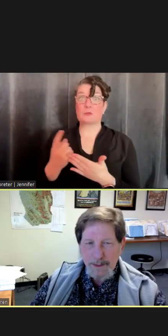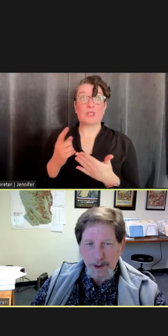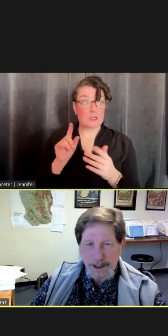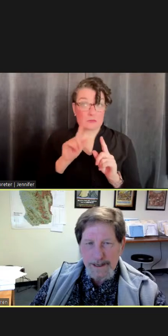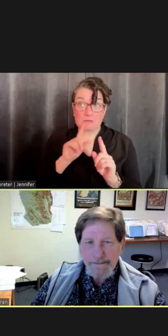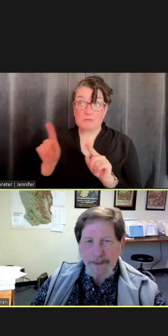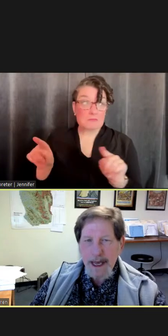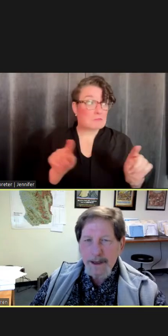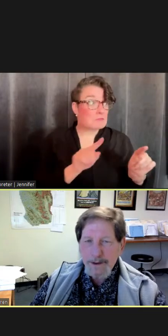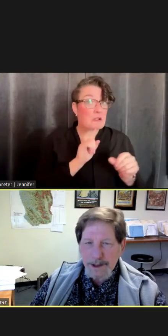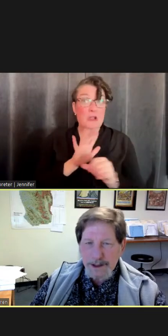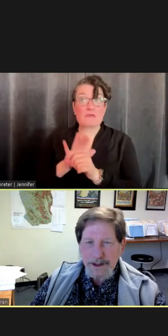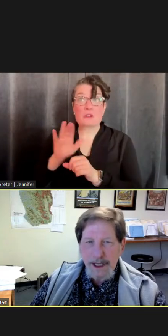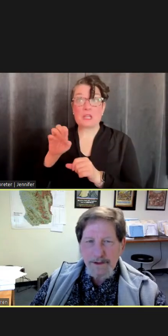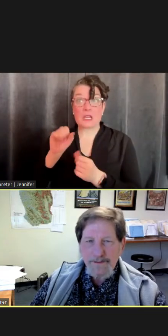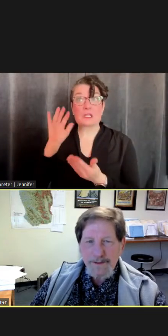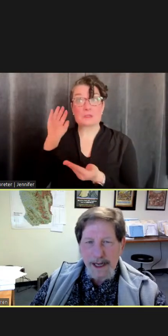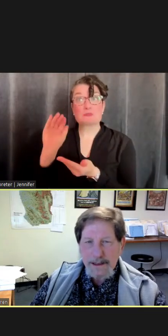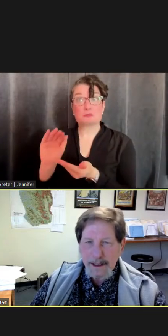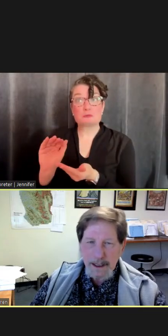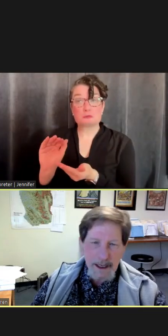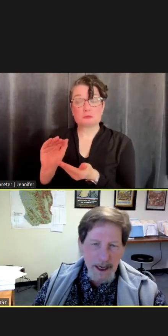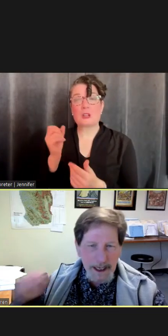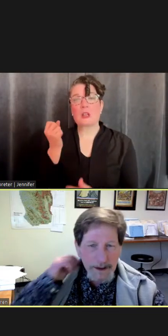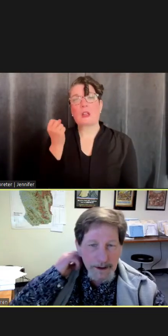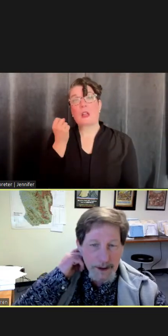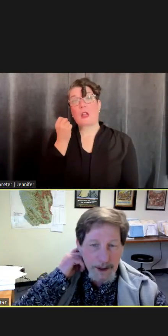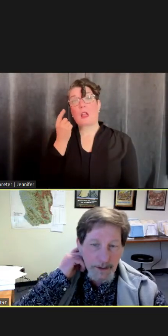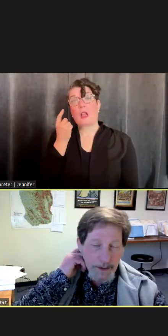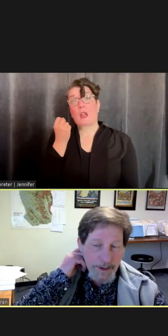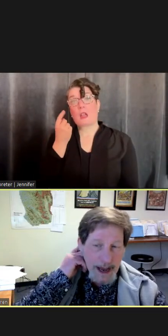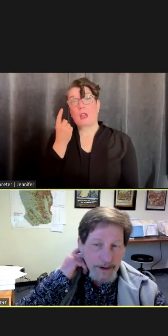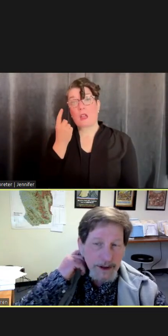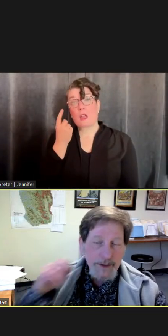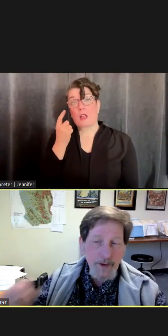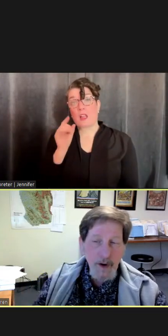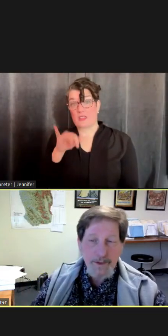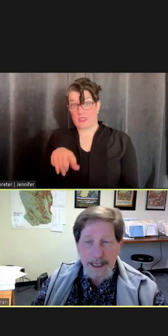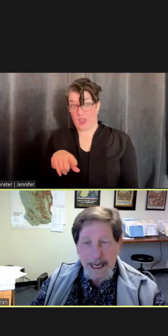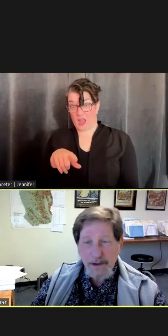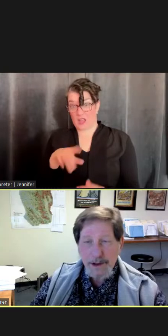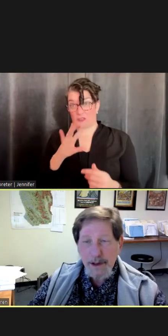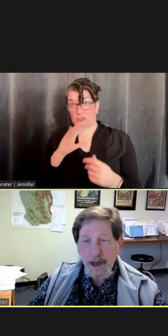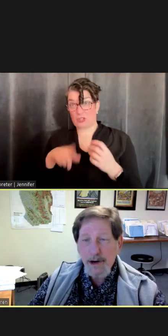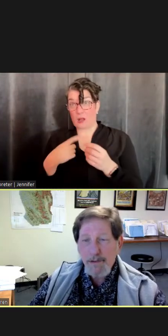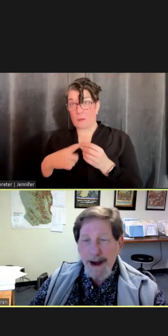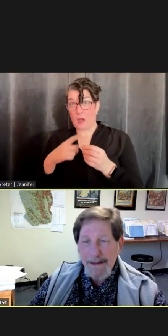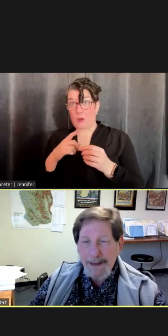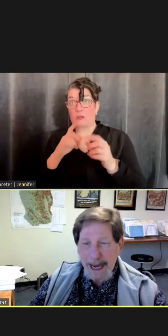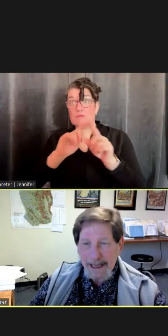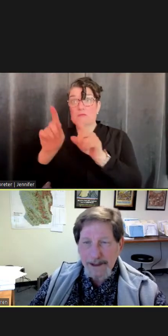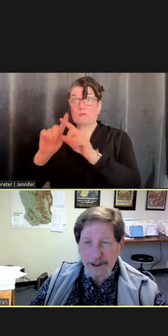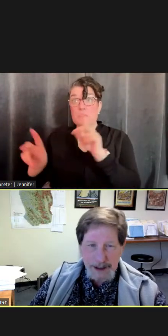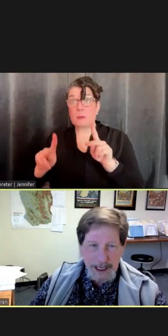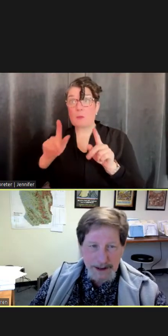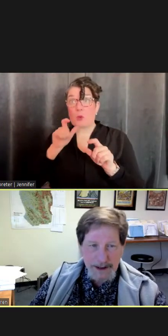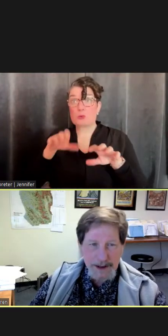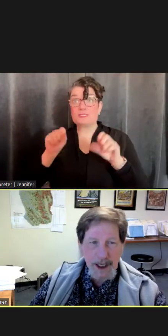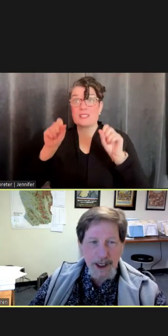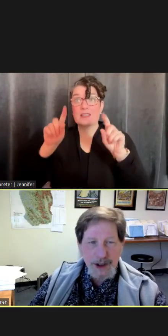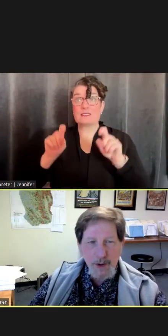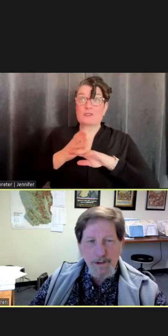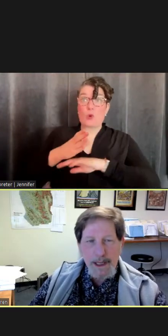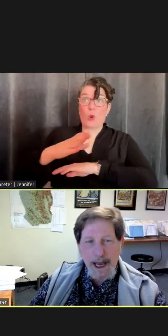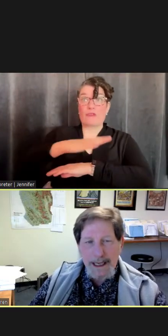cases reported. This does not reflect either the thousands of over-the-counter rapid antigen